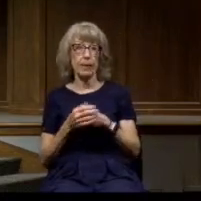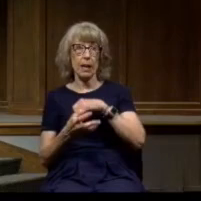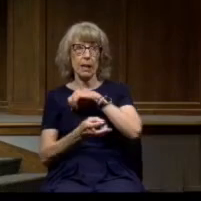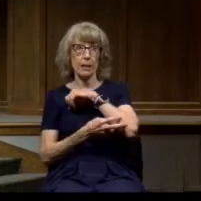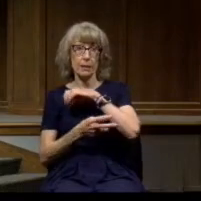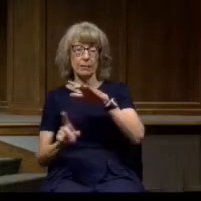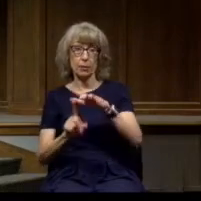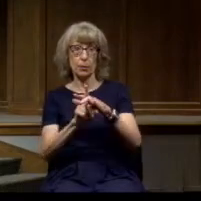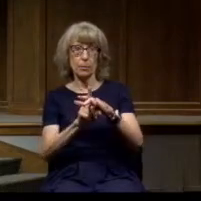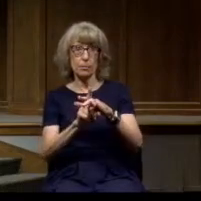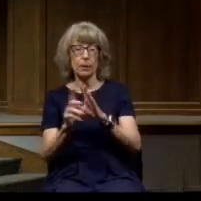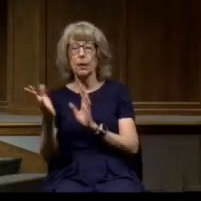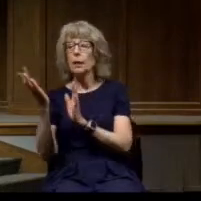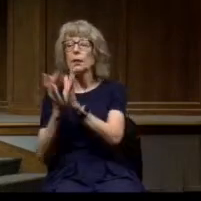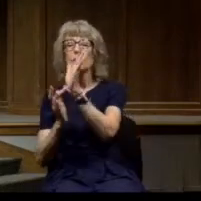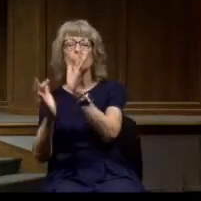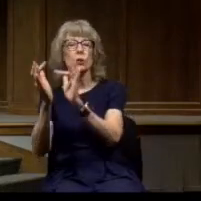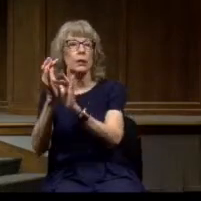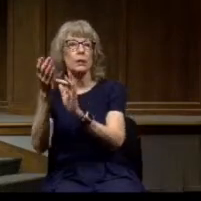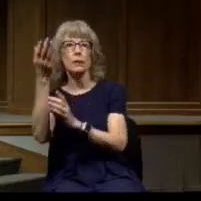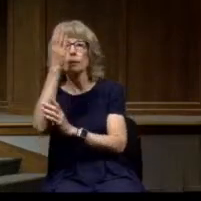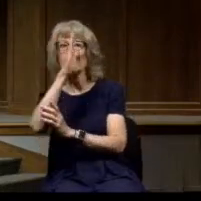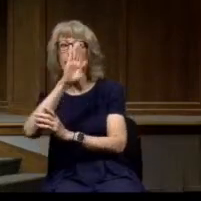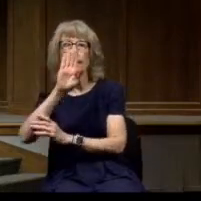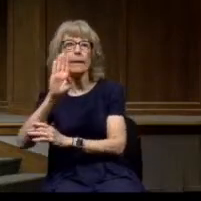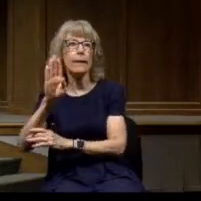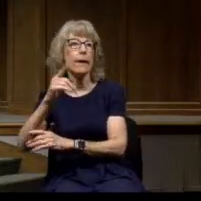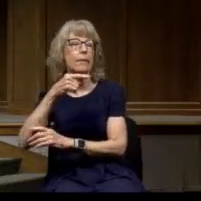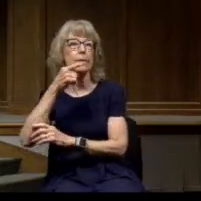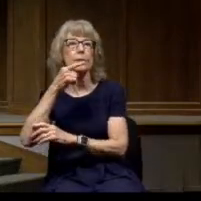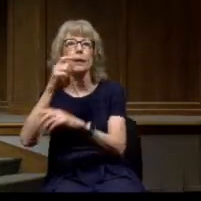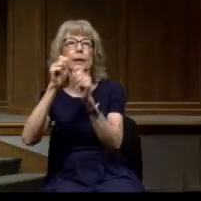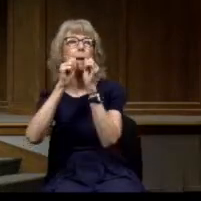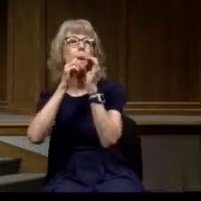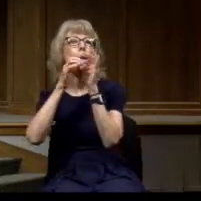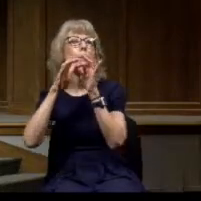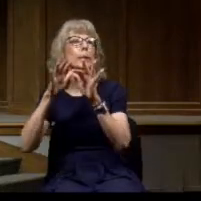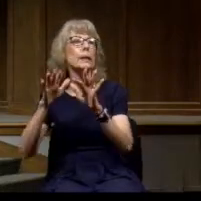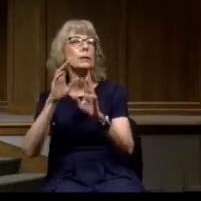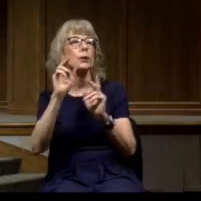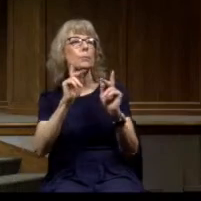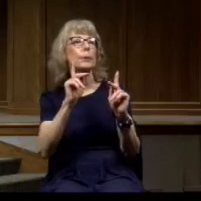Jesus never said, blessed are the point makers.